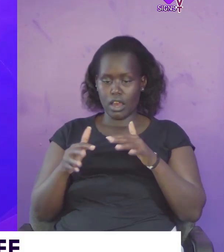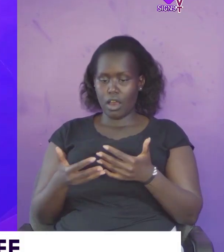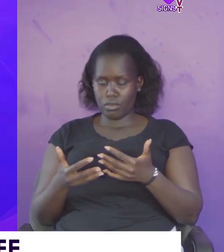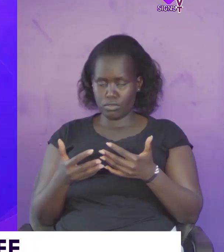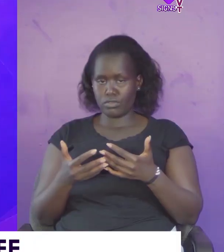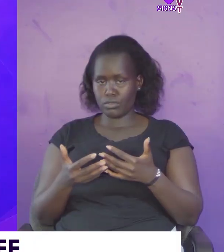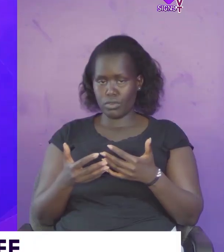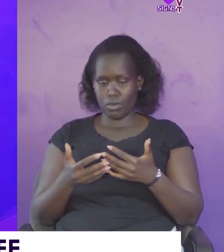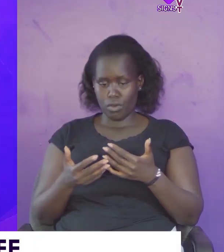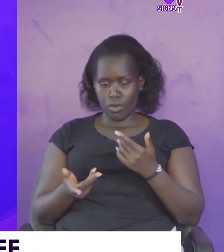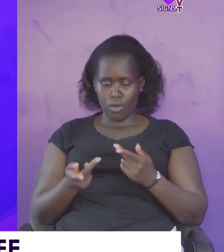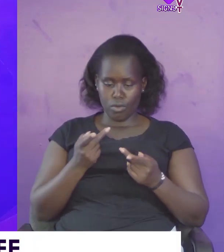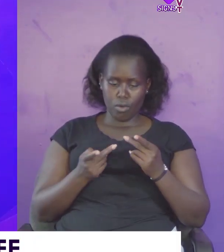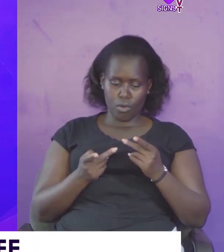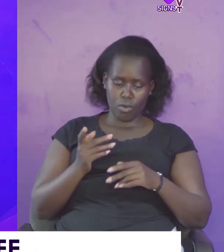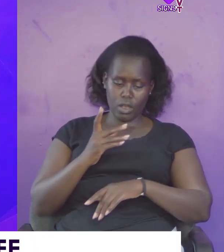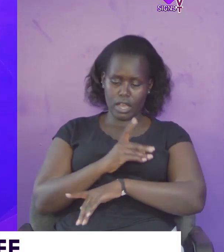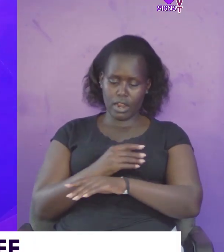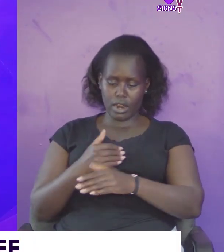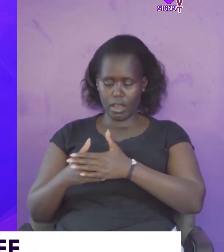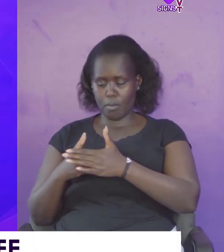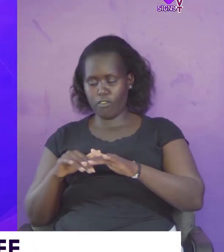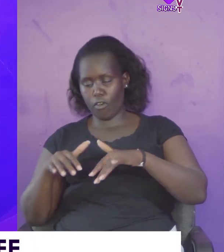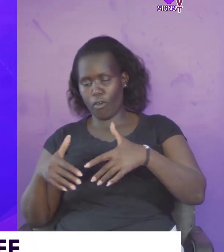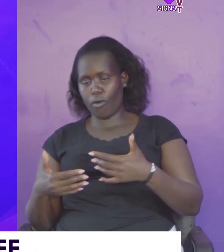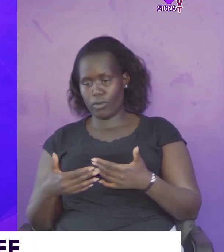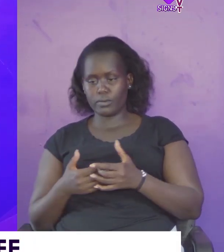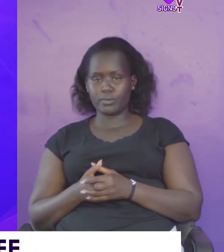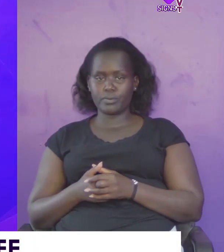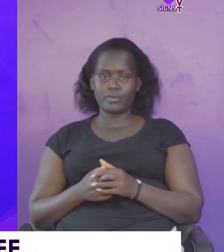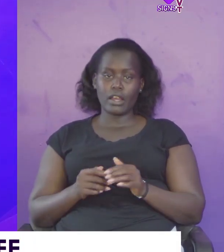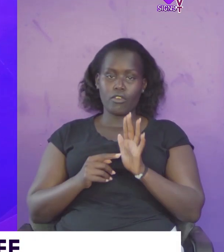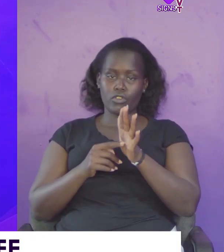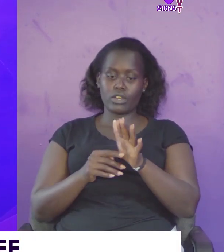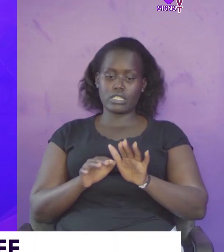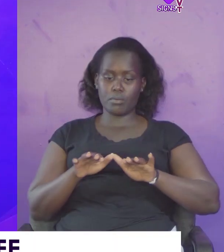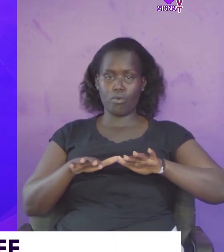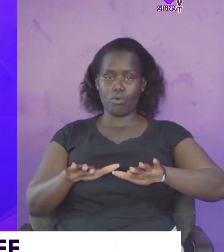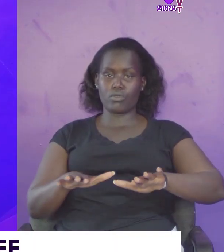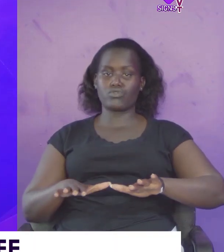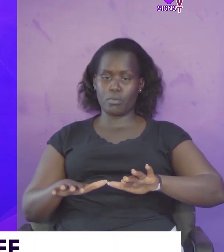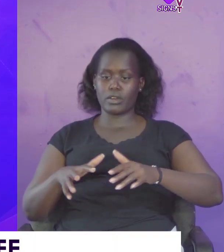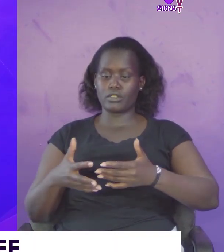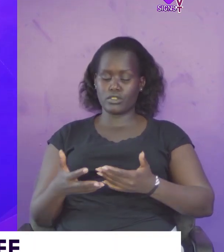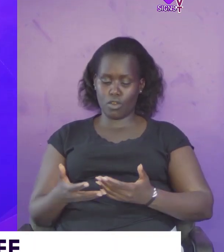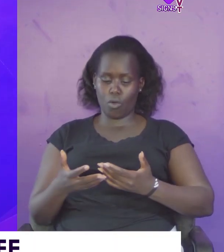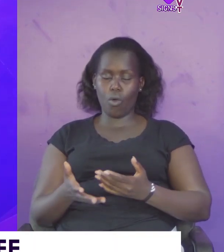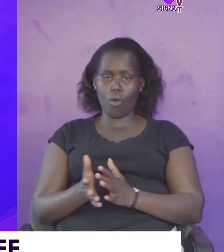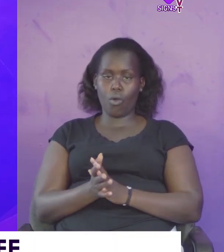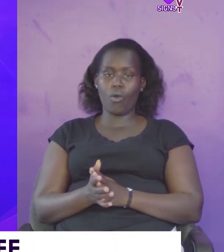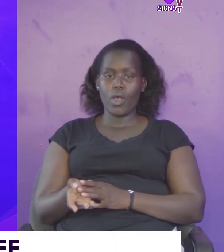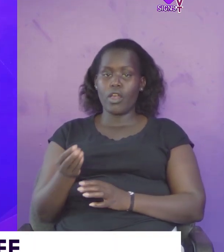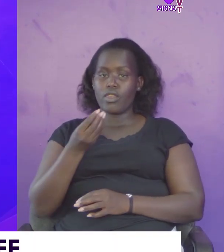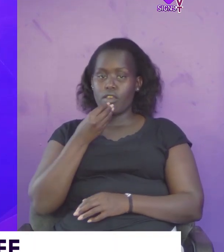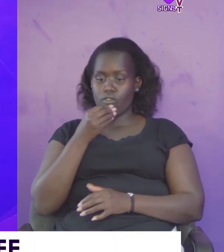that? Maybe cook a day before. No, Maybe plan for I the think day. it's, Let's say you're cooking chapatis or you're cooking those major meals that people could cook